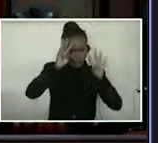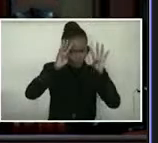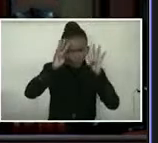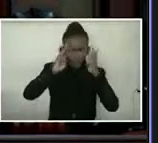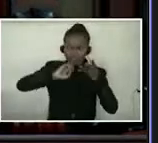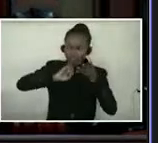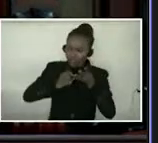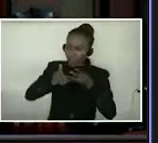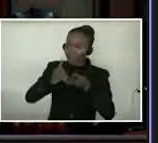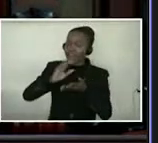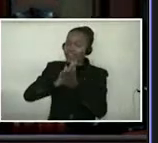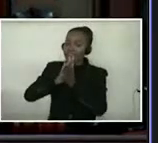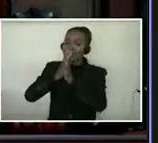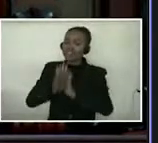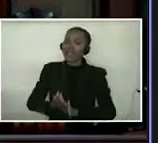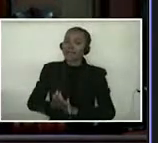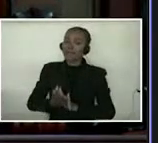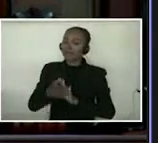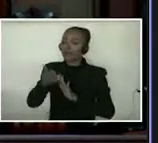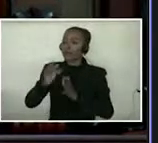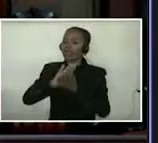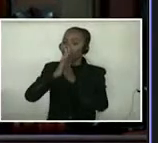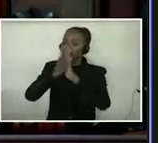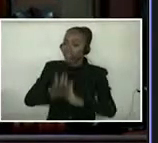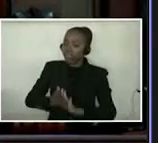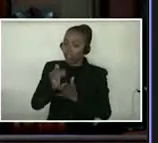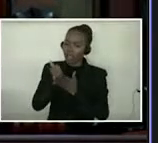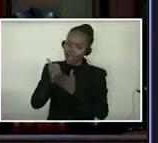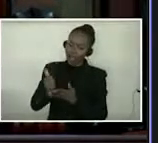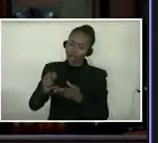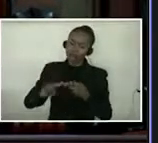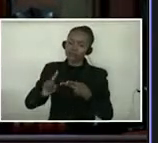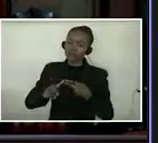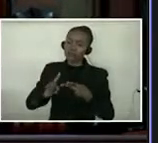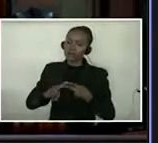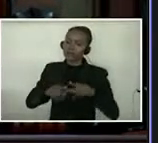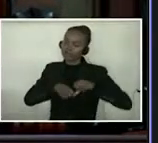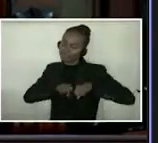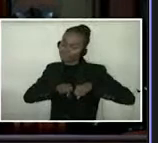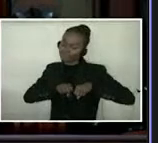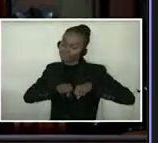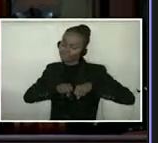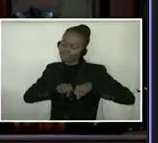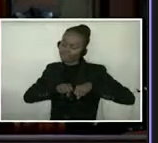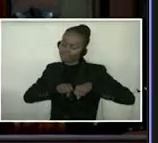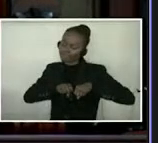souls of family members abba saleh bengal bambi